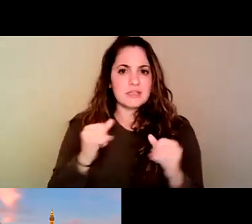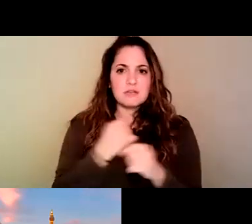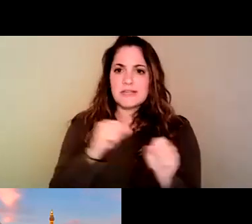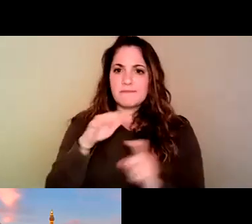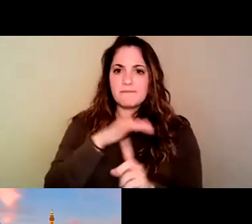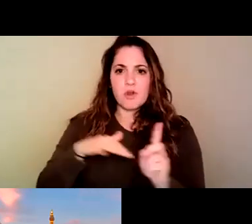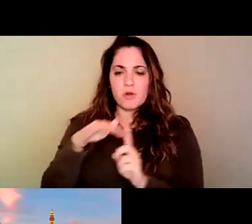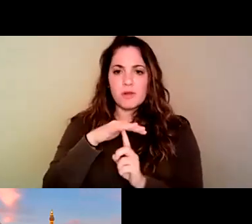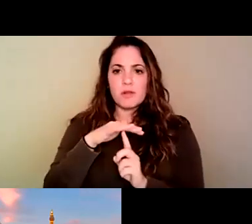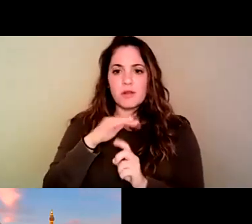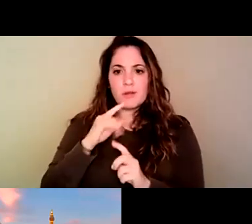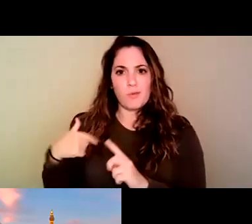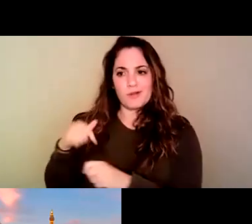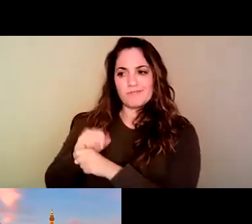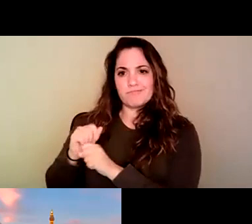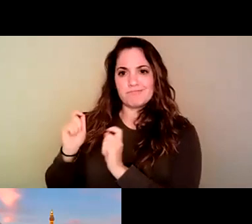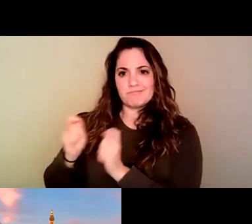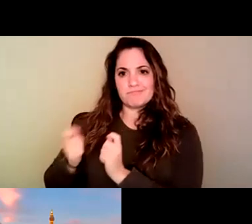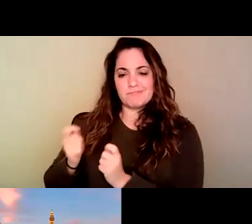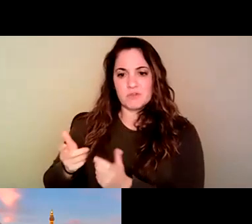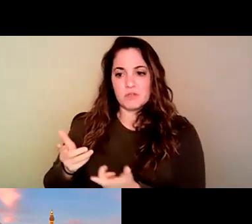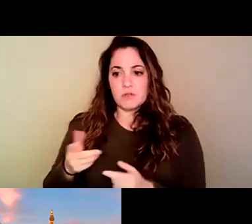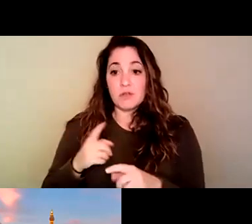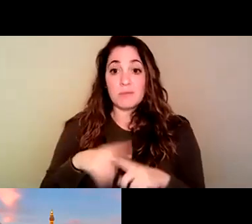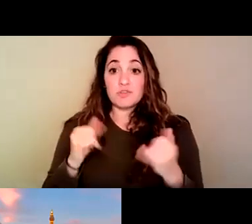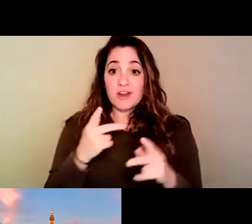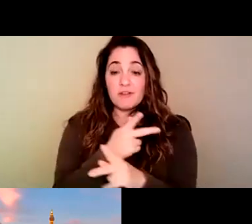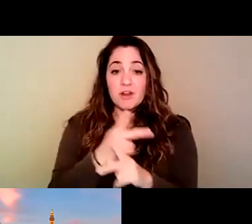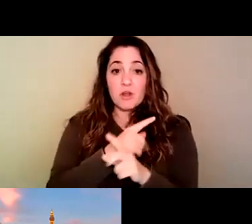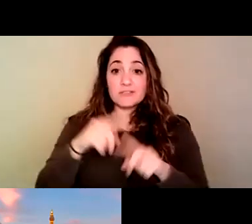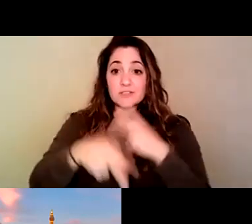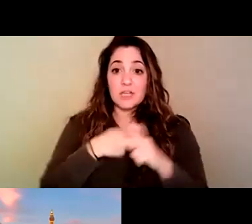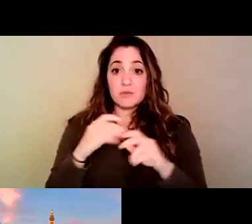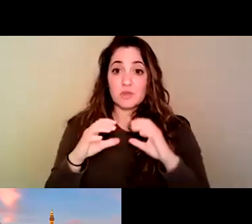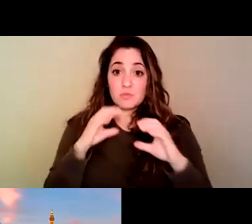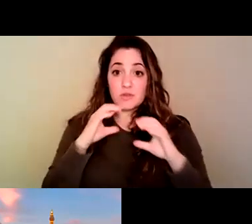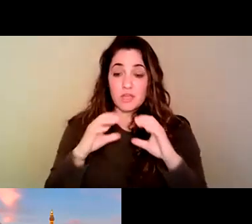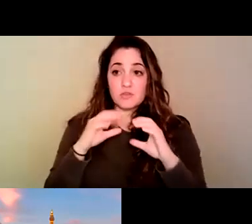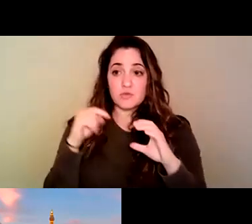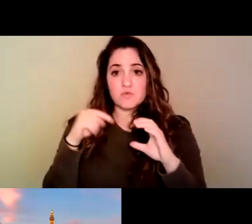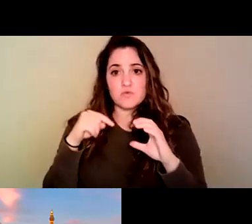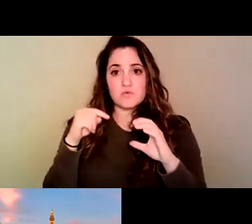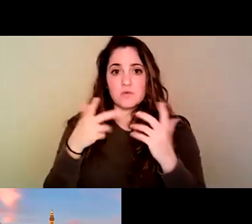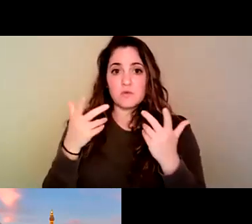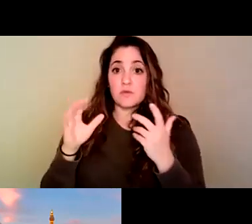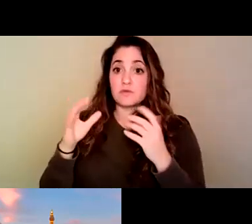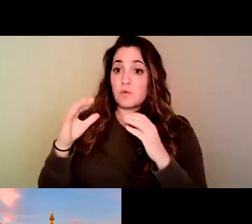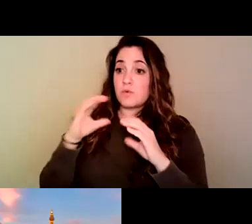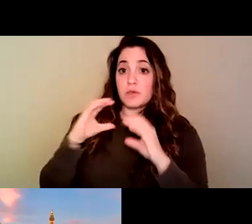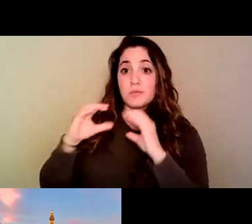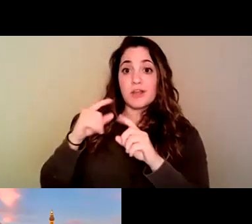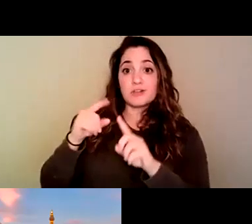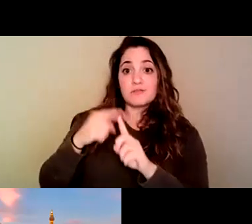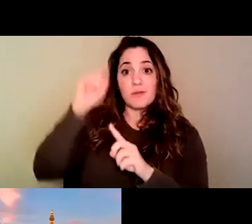environment, but navigating the different forms of communication coming out from the governor